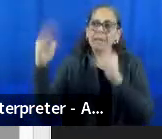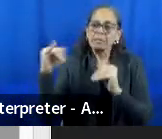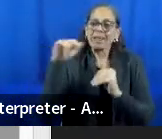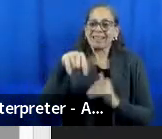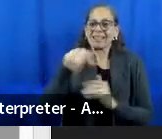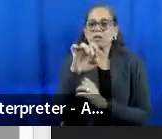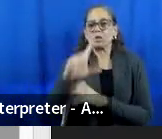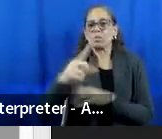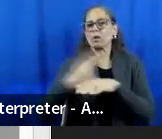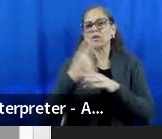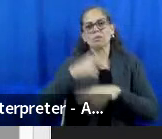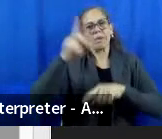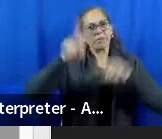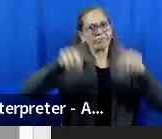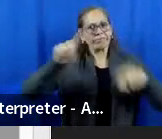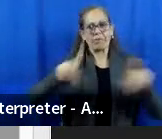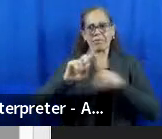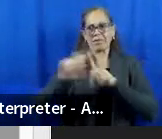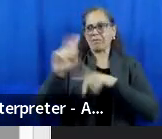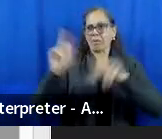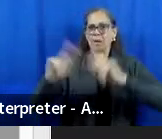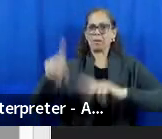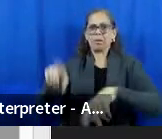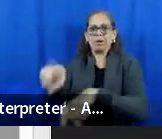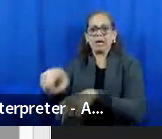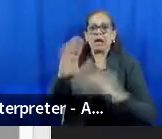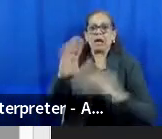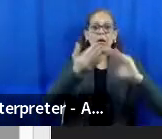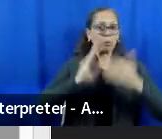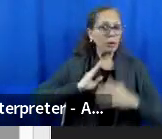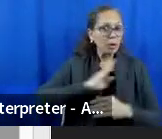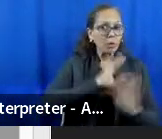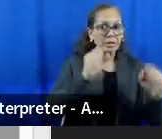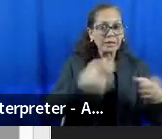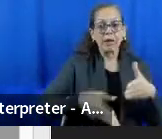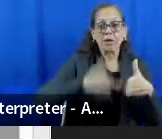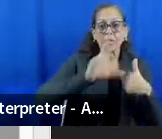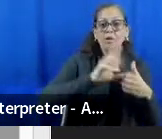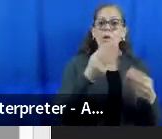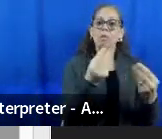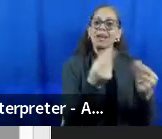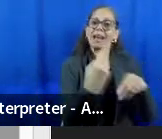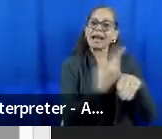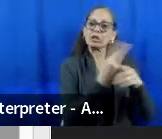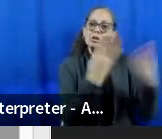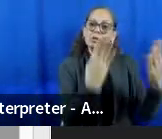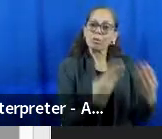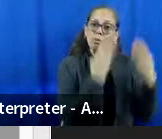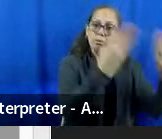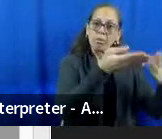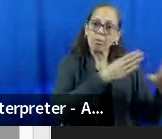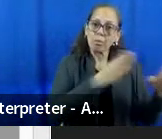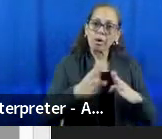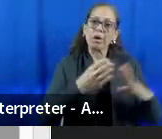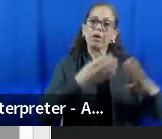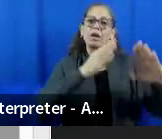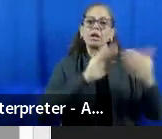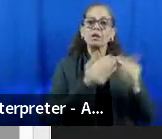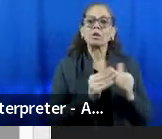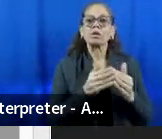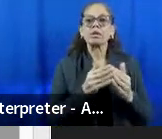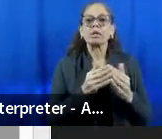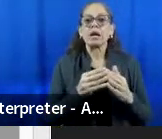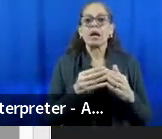used by a wide variety of stakeholders. Community boards may use it in reviewing land use proposals and preparing community district need